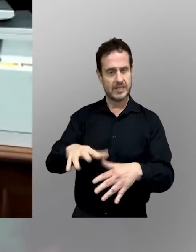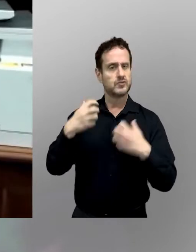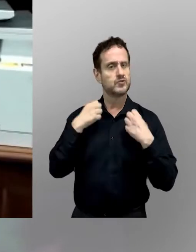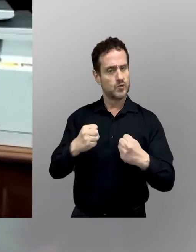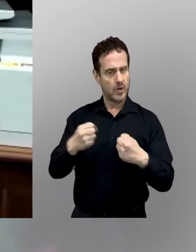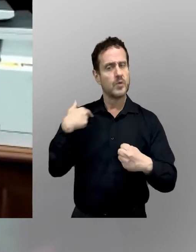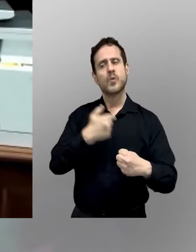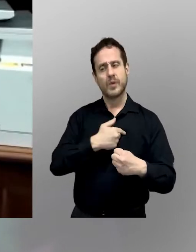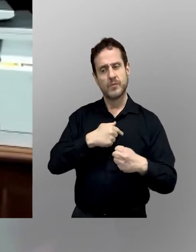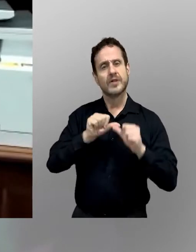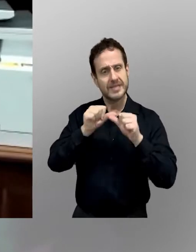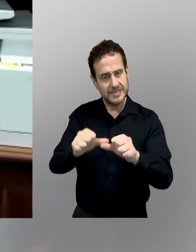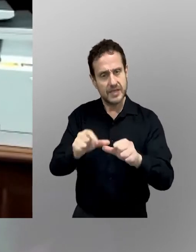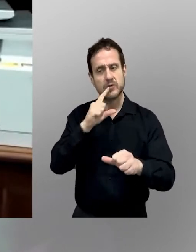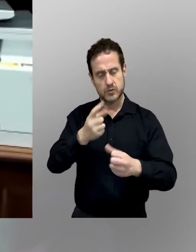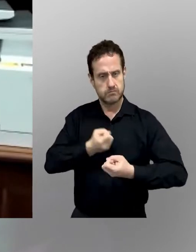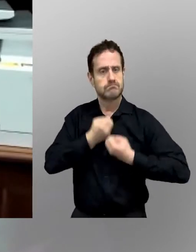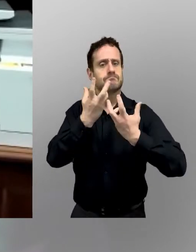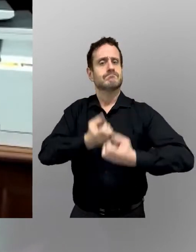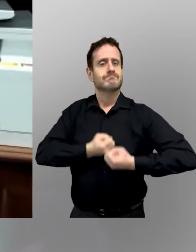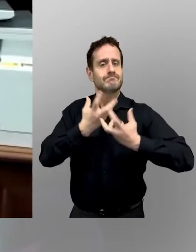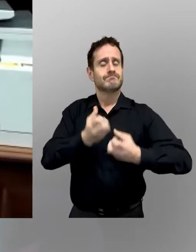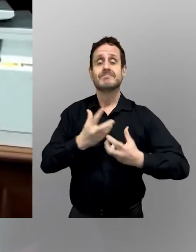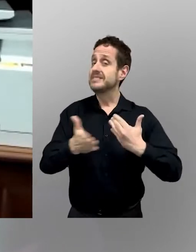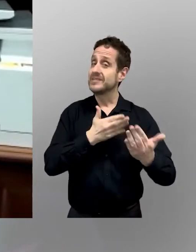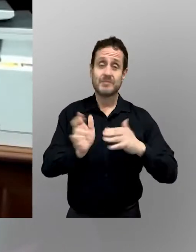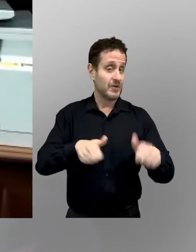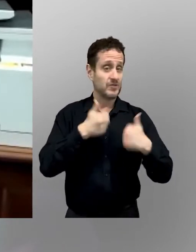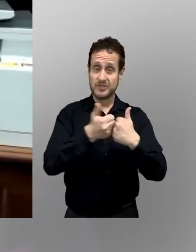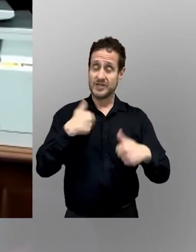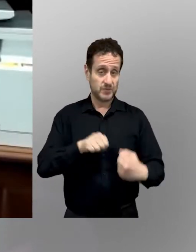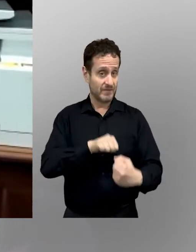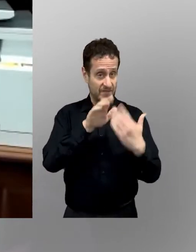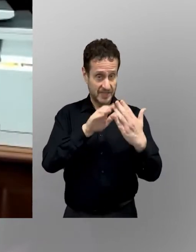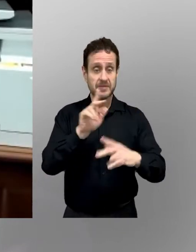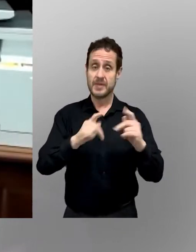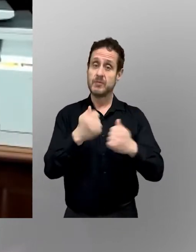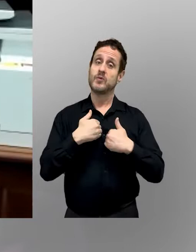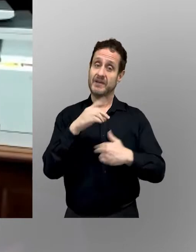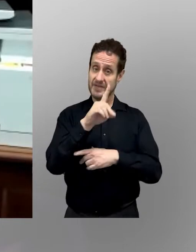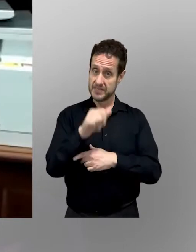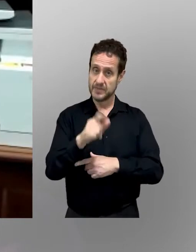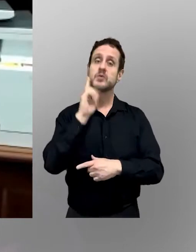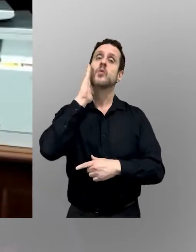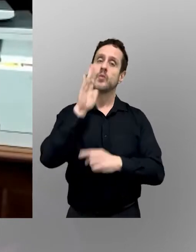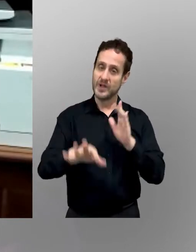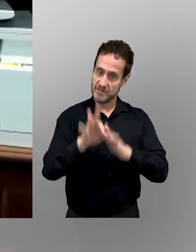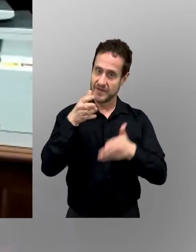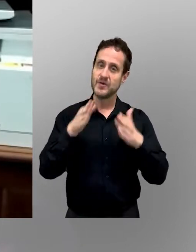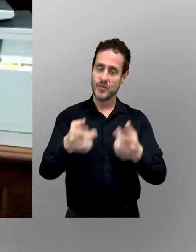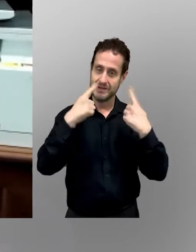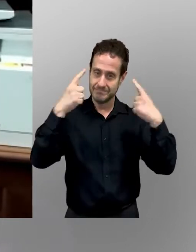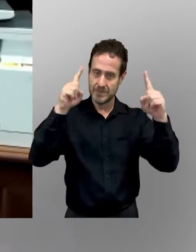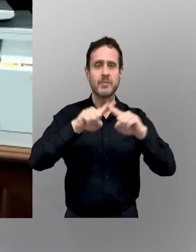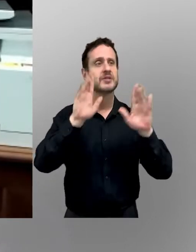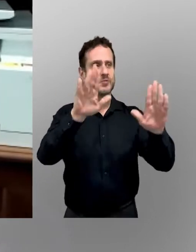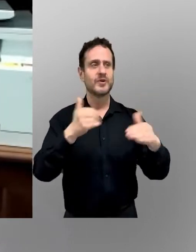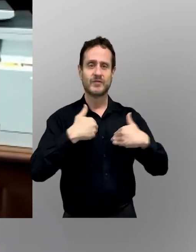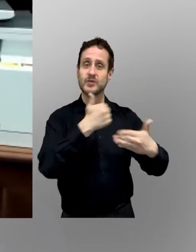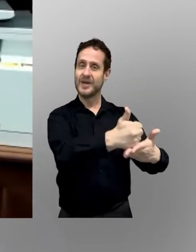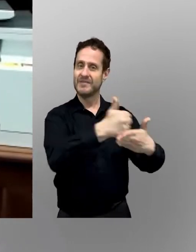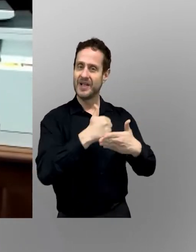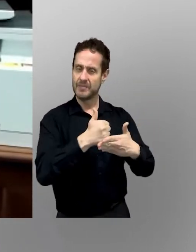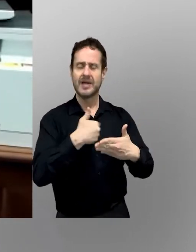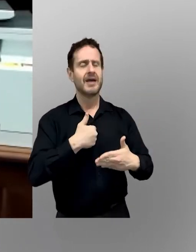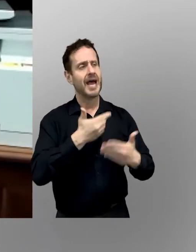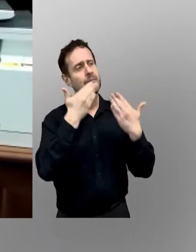is strong, and we will continue to make our voices heard. No matter the challenge, people with disabilities can and will find a way.